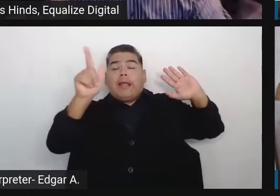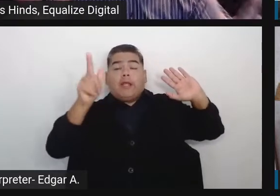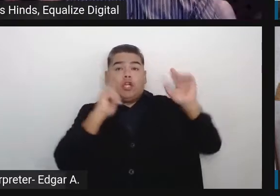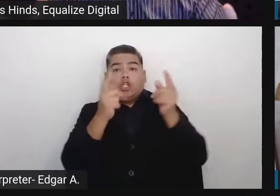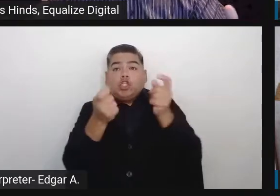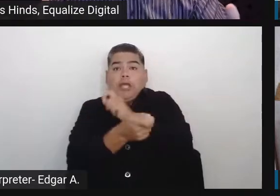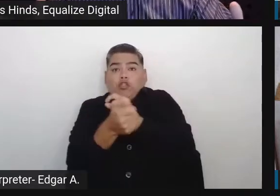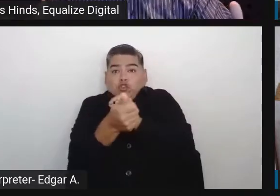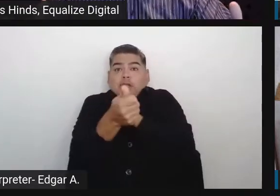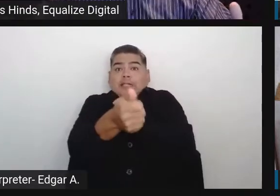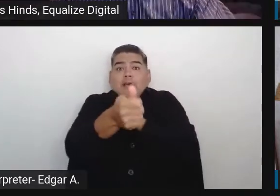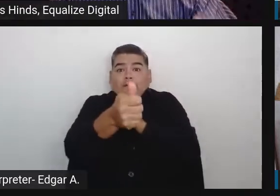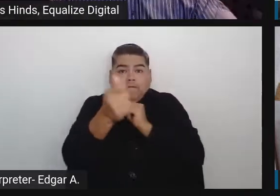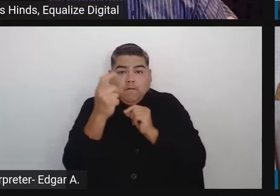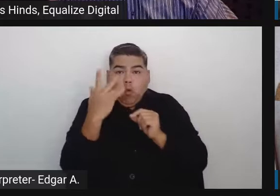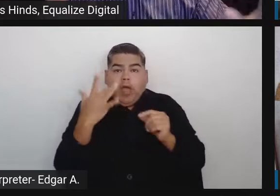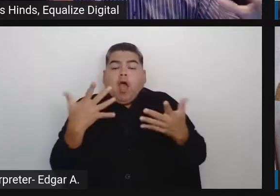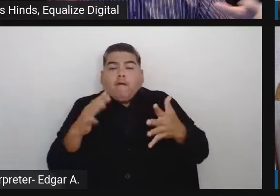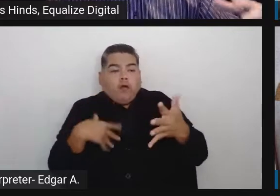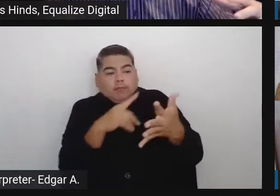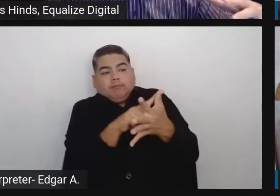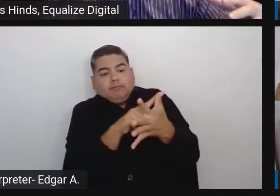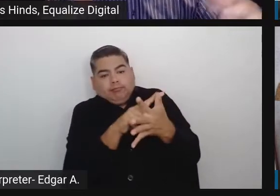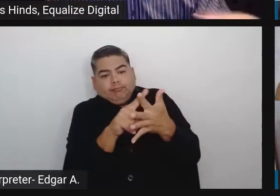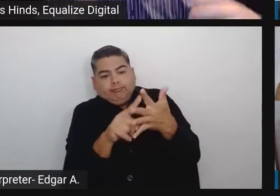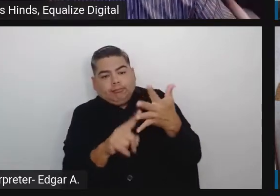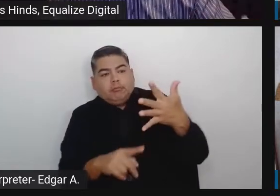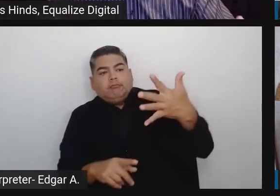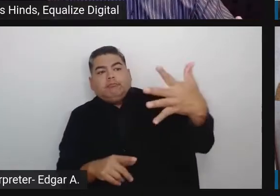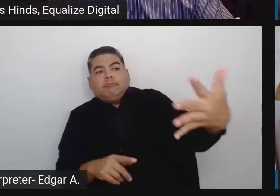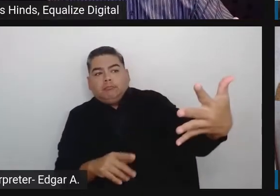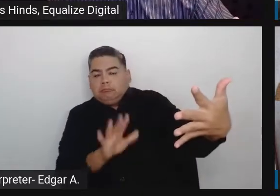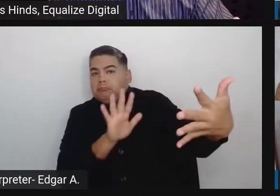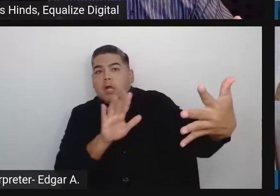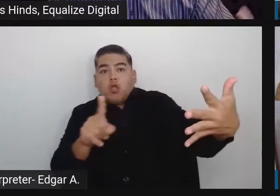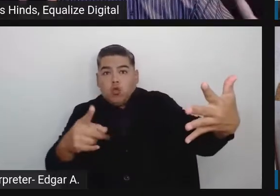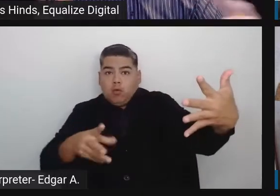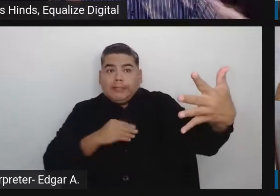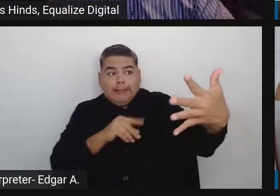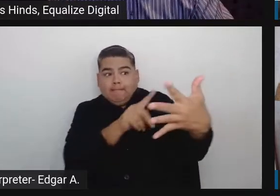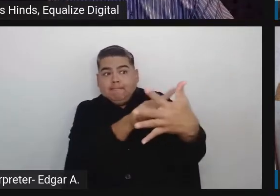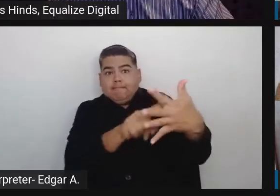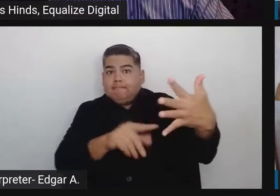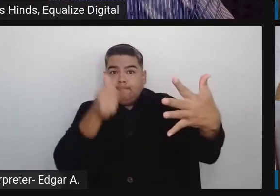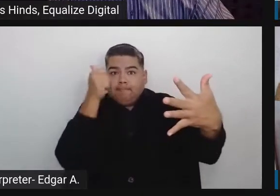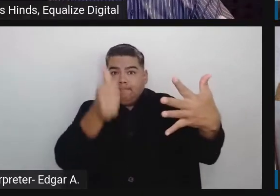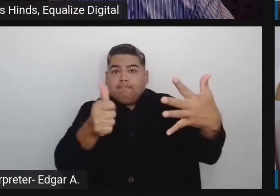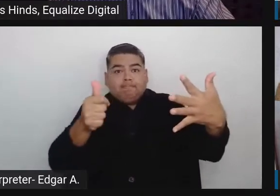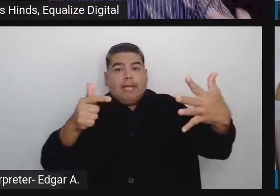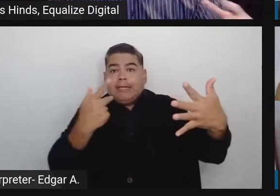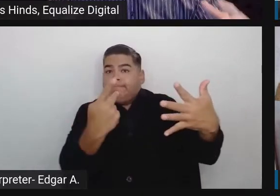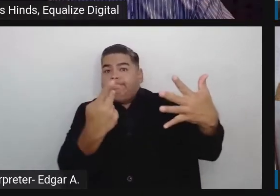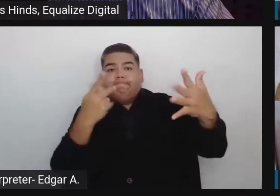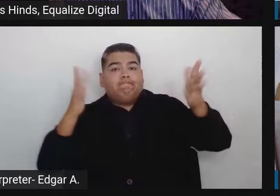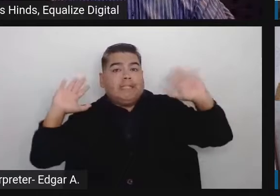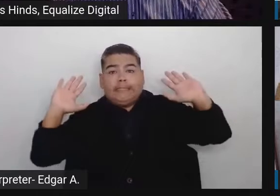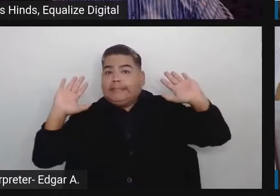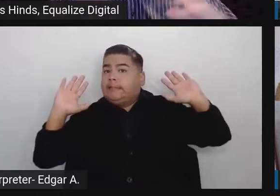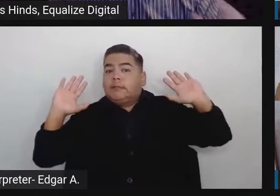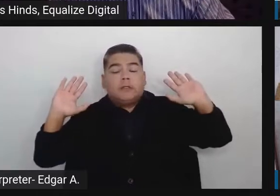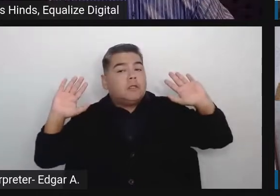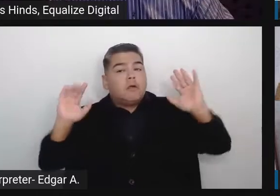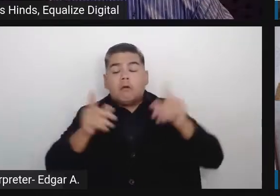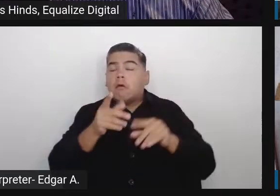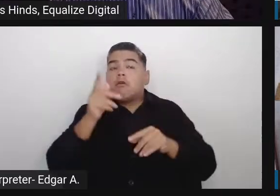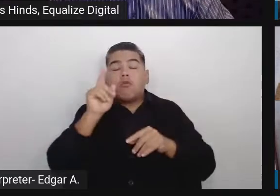right, once you hand I'm rambling a little, but once you hand a website off to a client, all bets are off, unless they're on a maintenance plan and you're